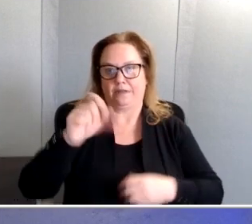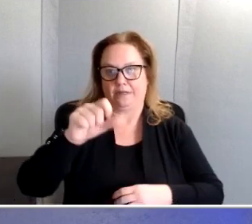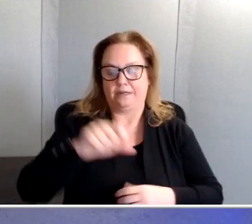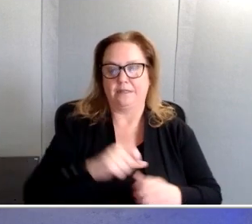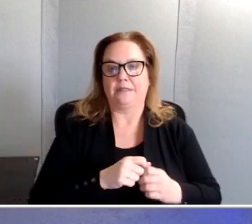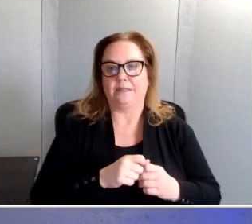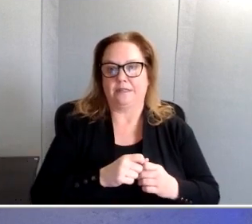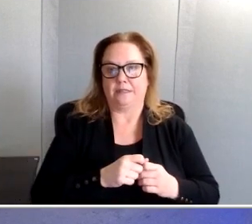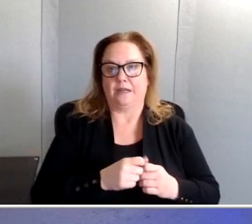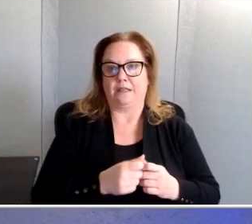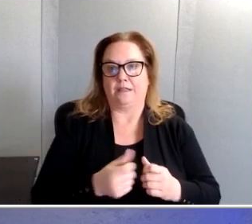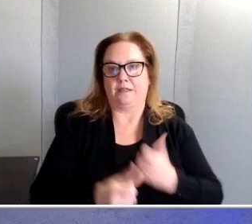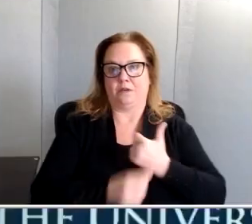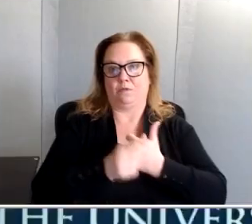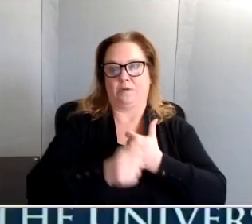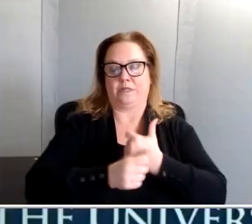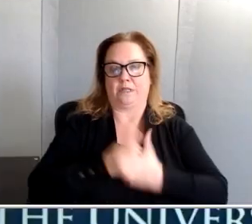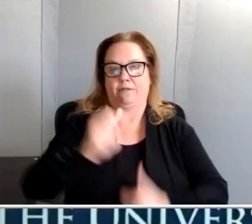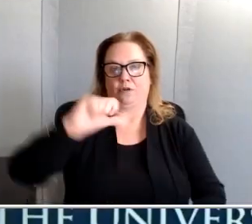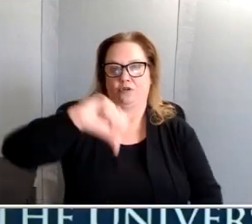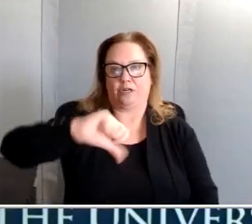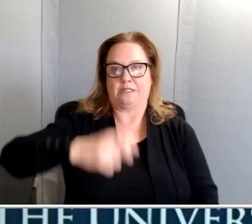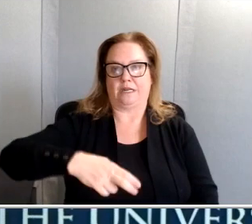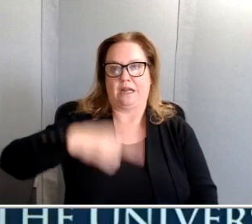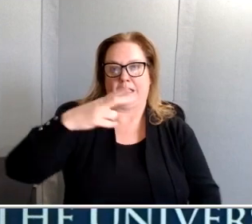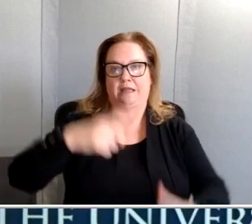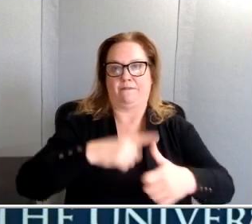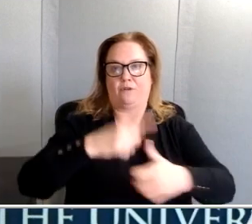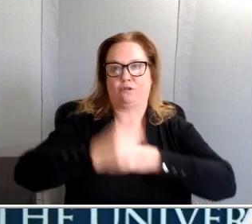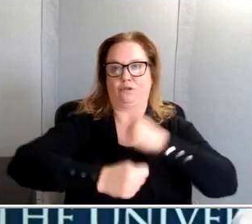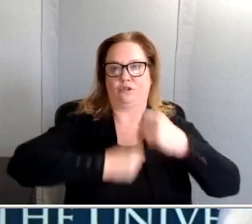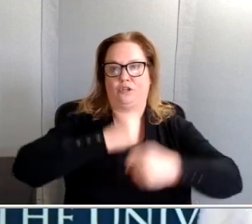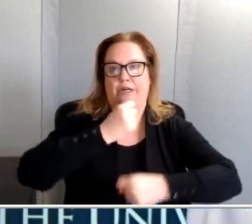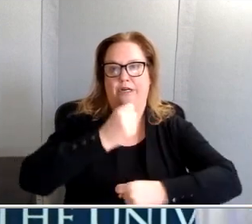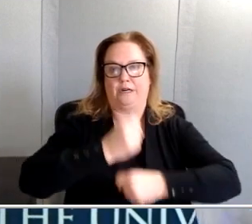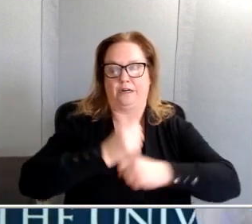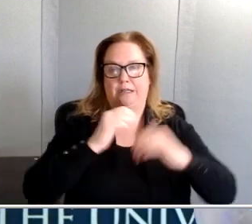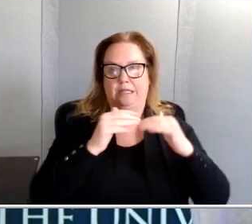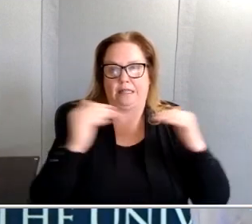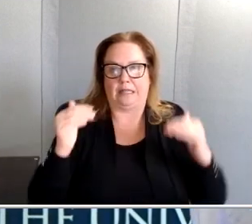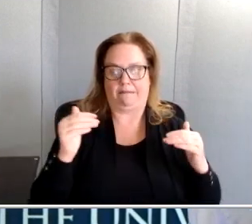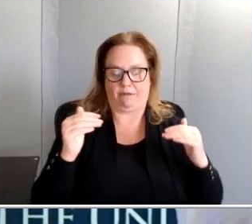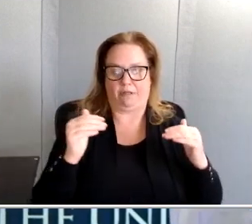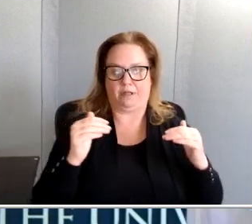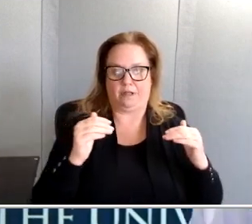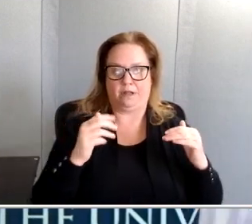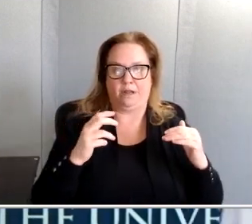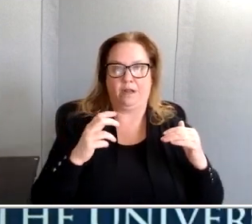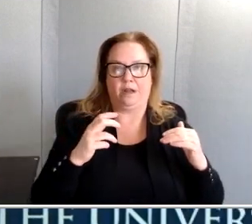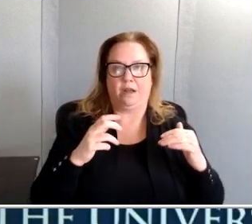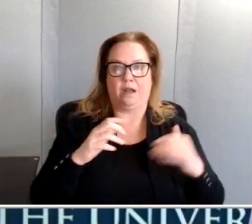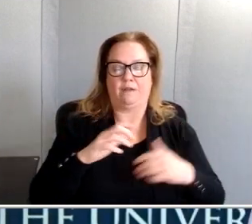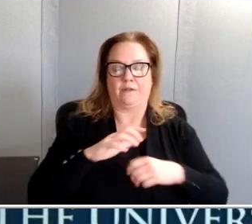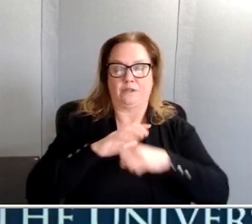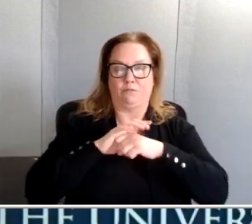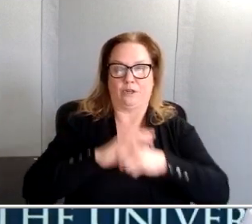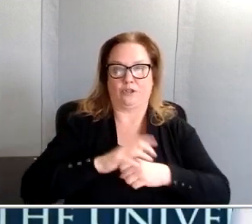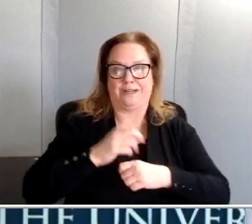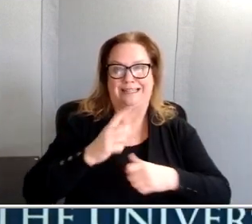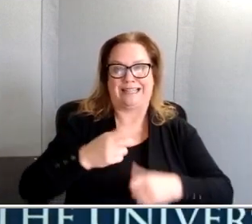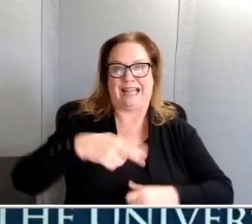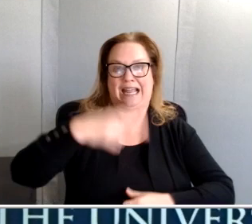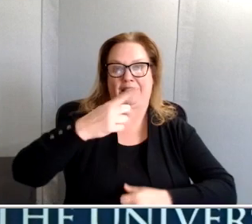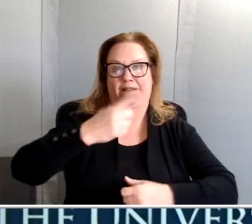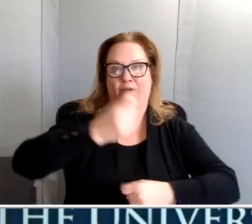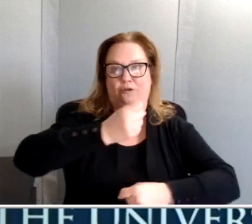risk of rejection is the highest in that first year, and so the level of immunosuppression is higher in that first year. But as Brian knows,